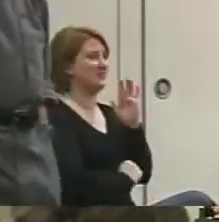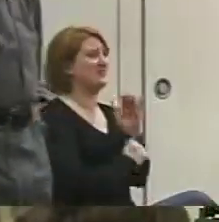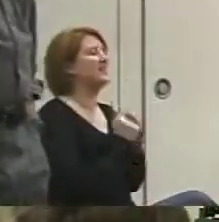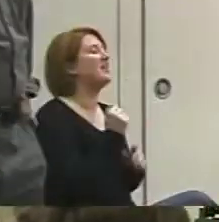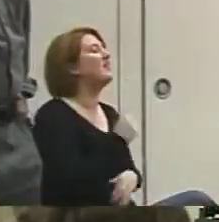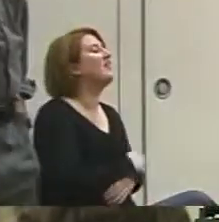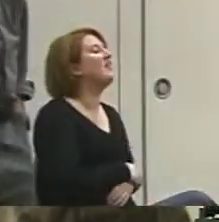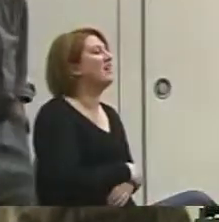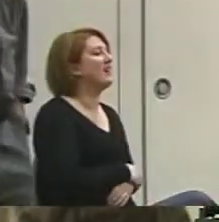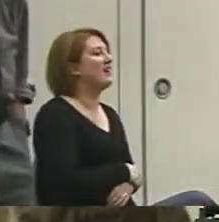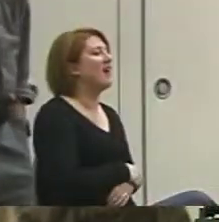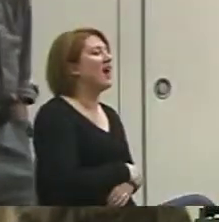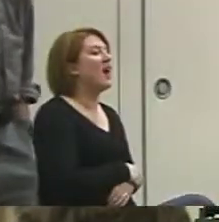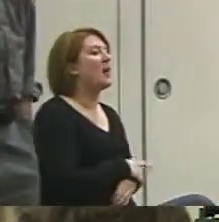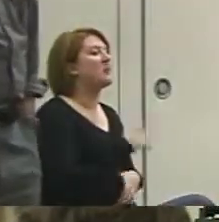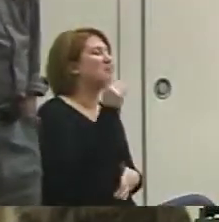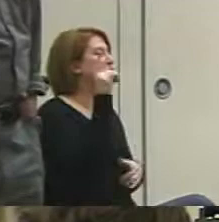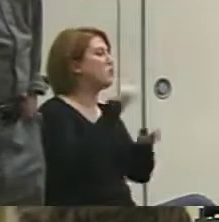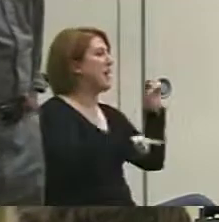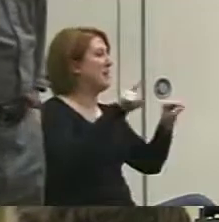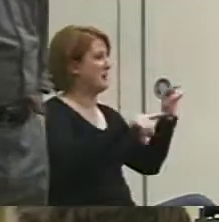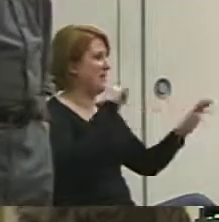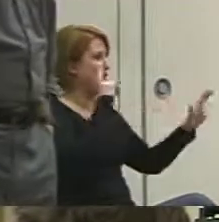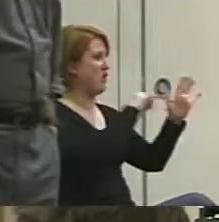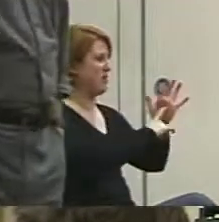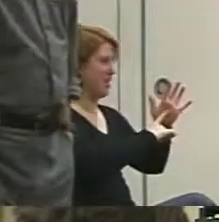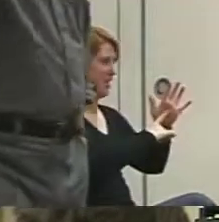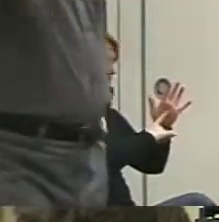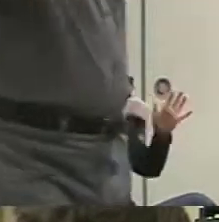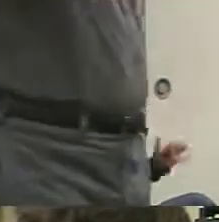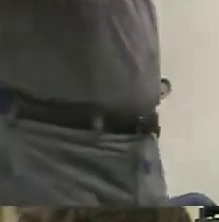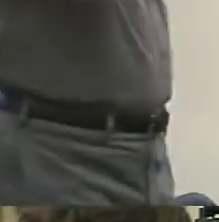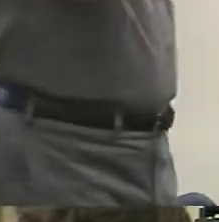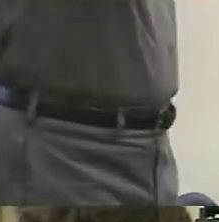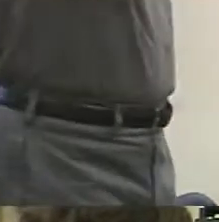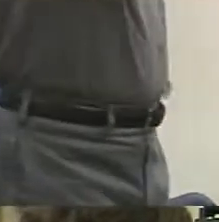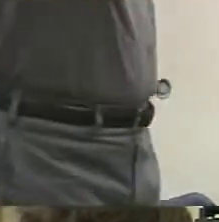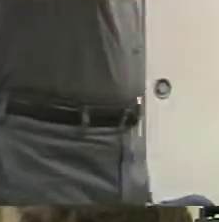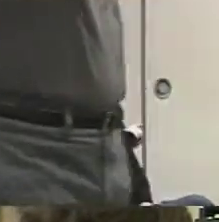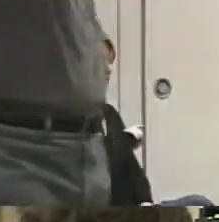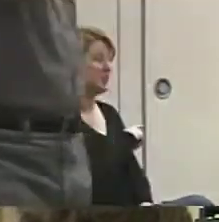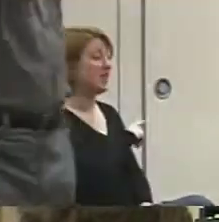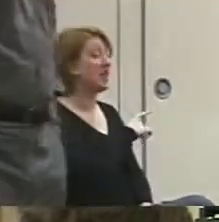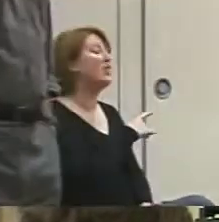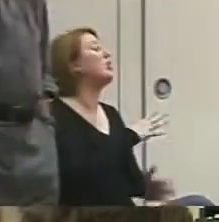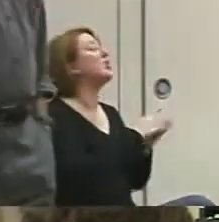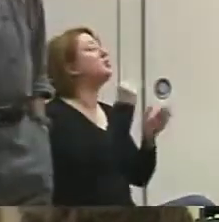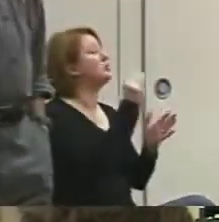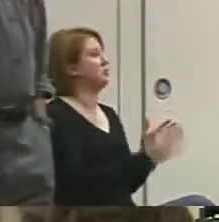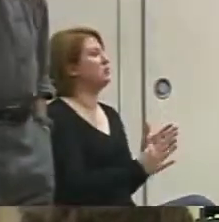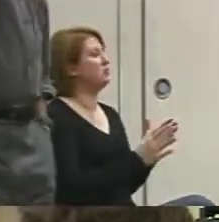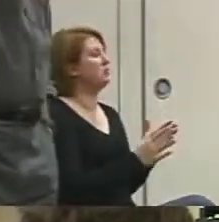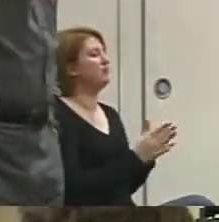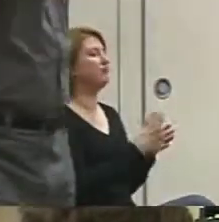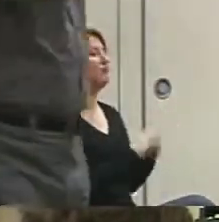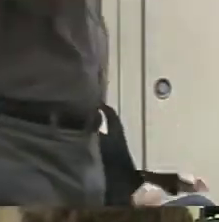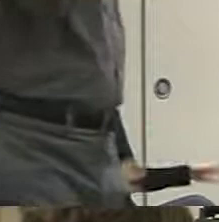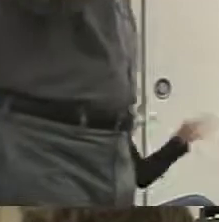to do is randomly verify. And then say, given that student has told a story and